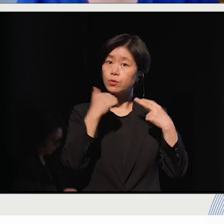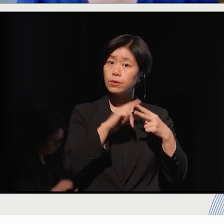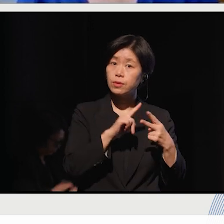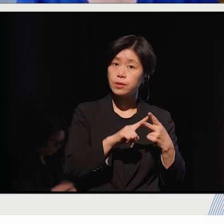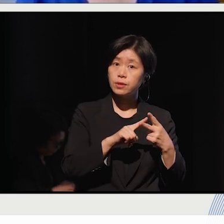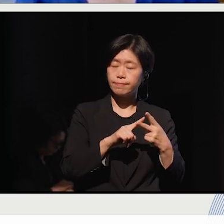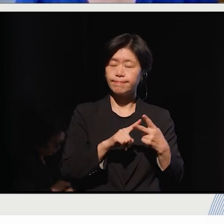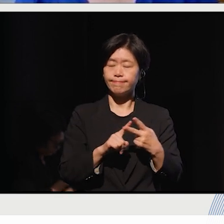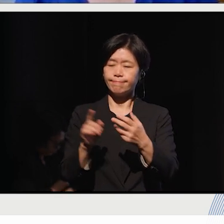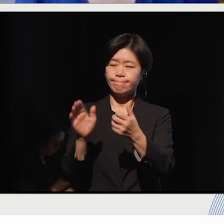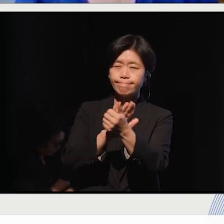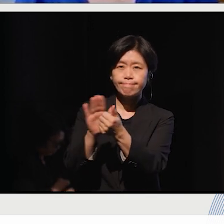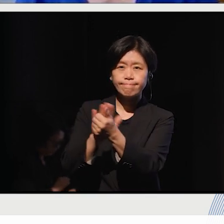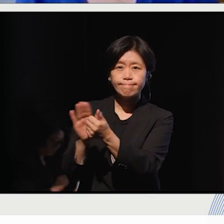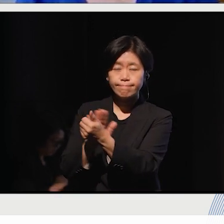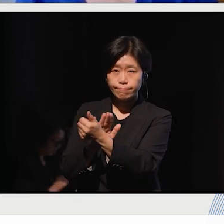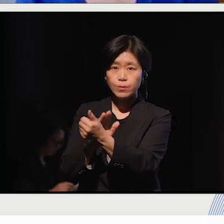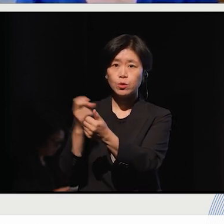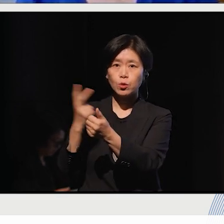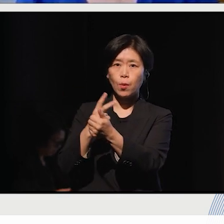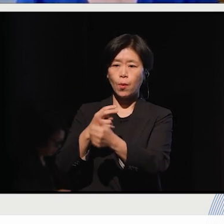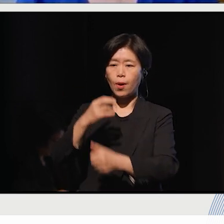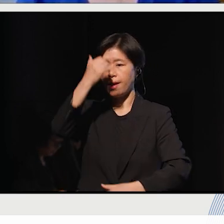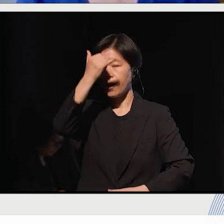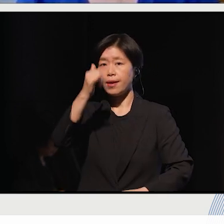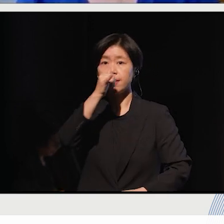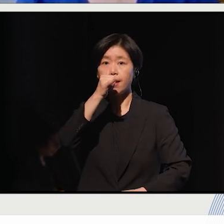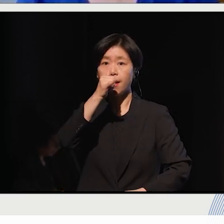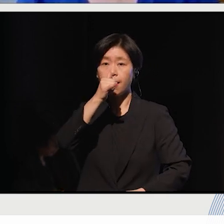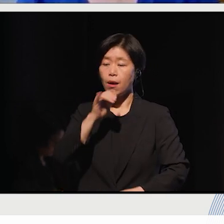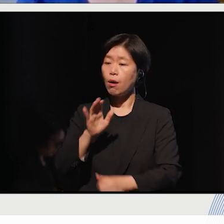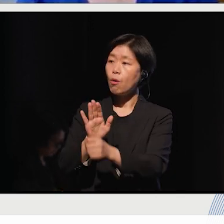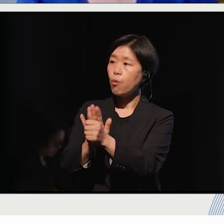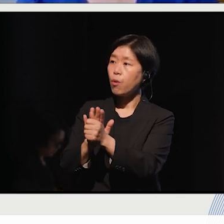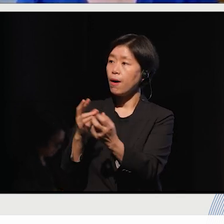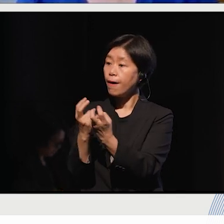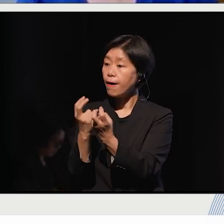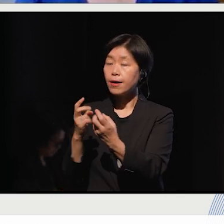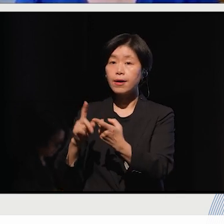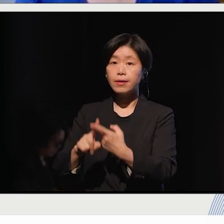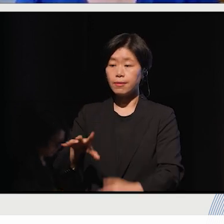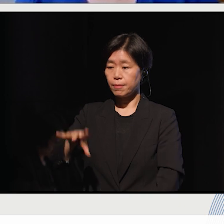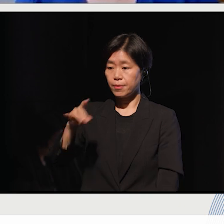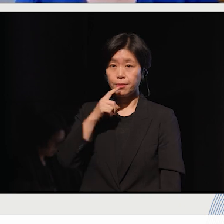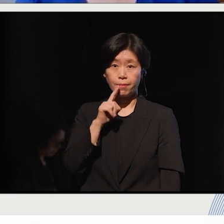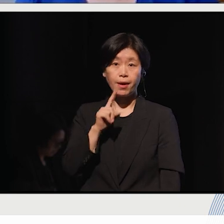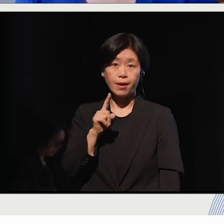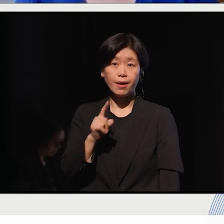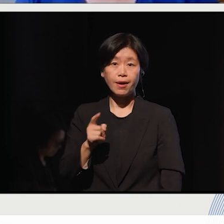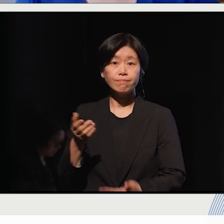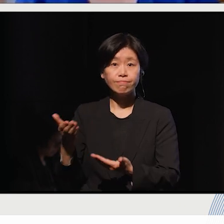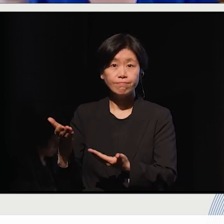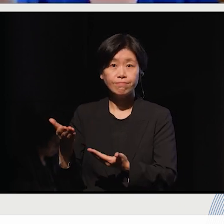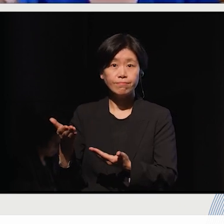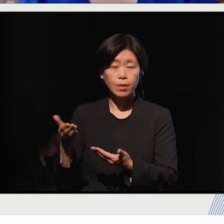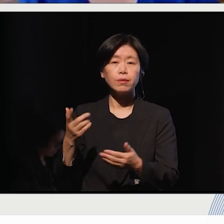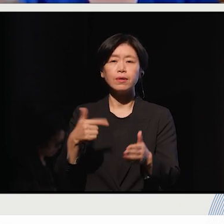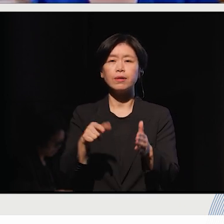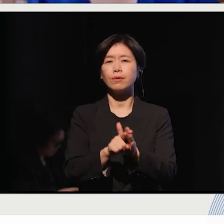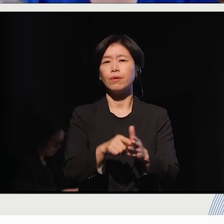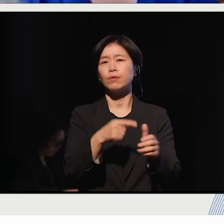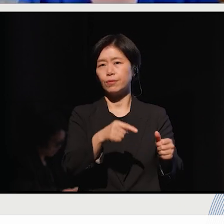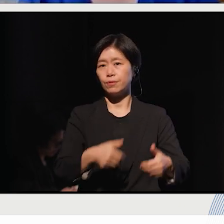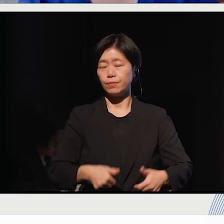you?" Don't make assumptions about what a person wants or needs. Just because you see someone